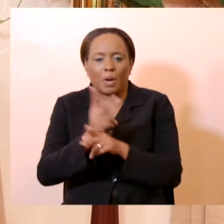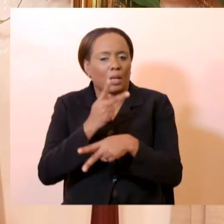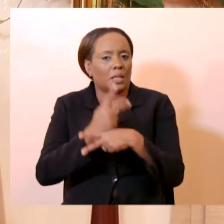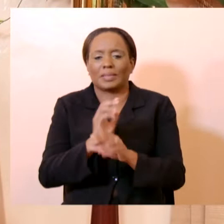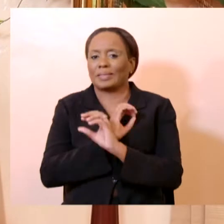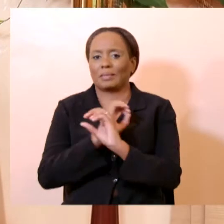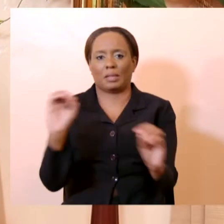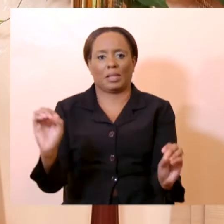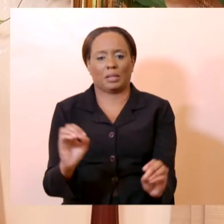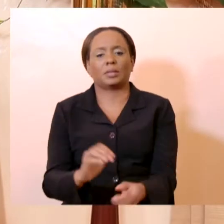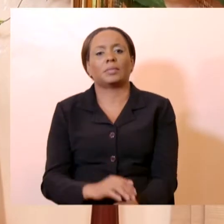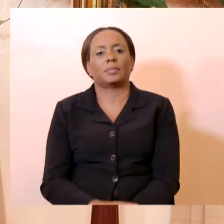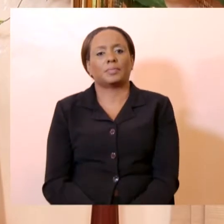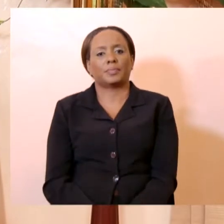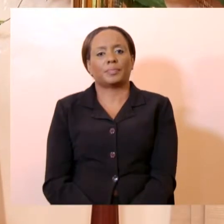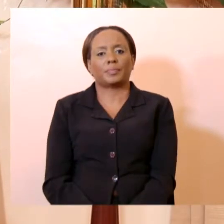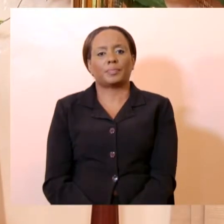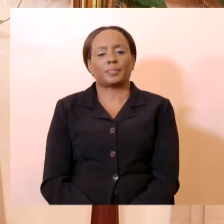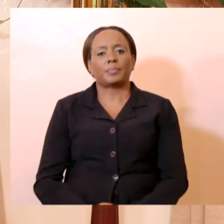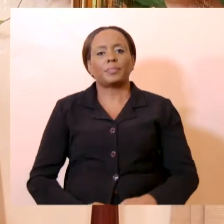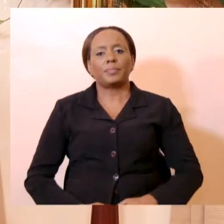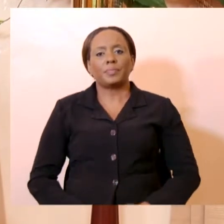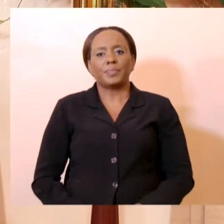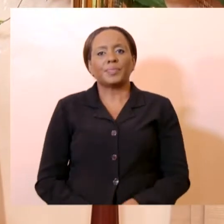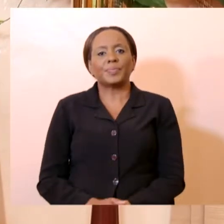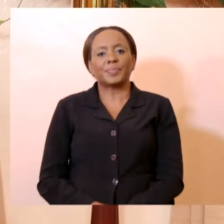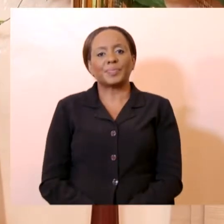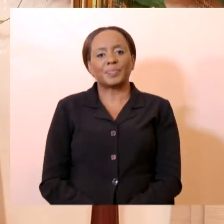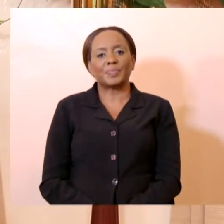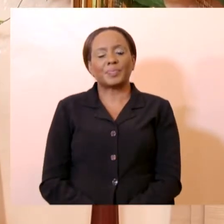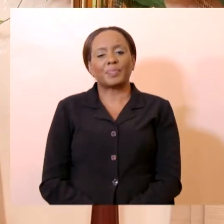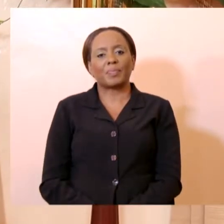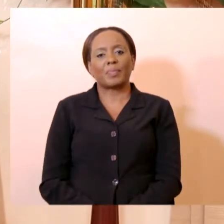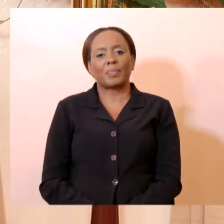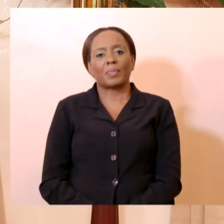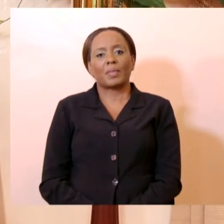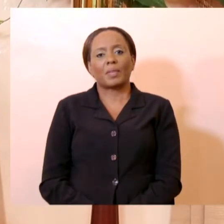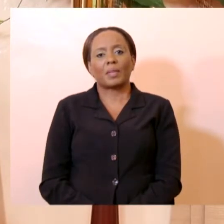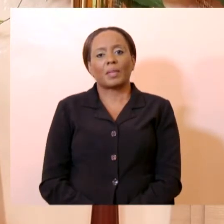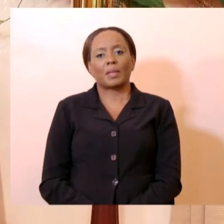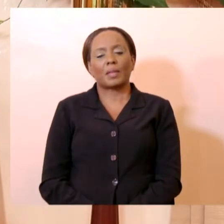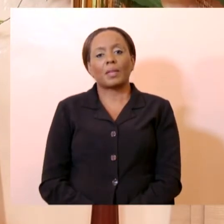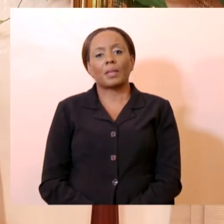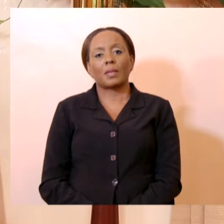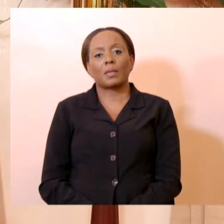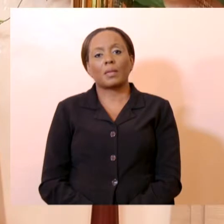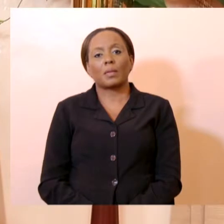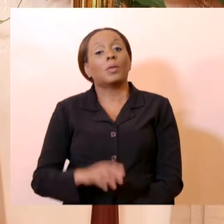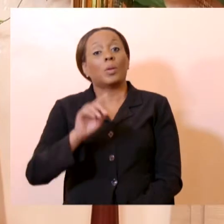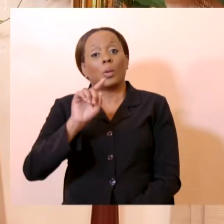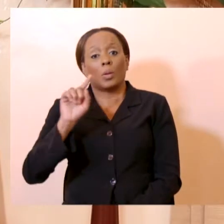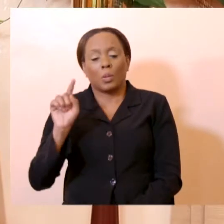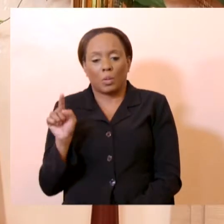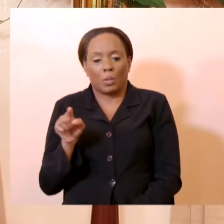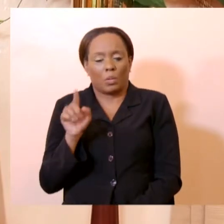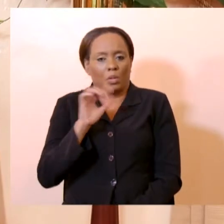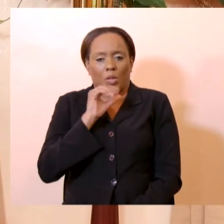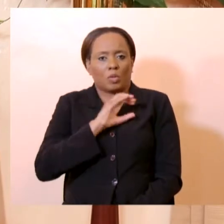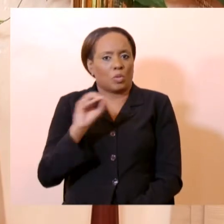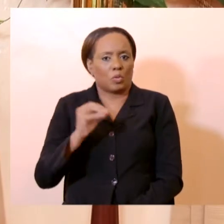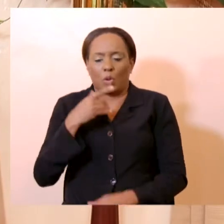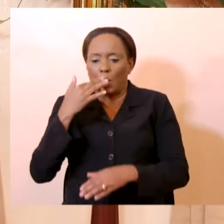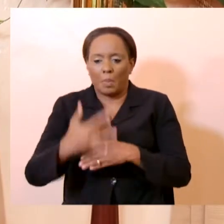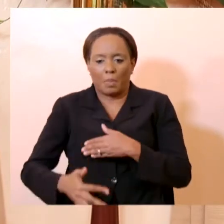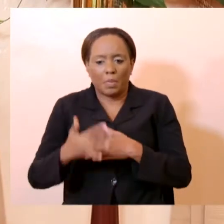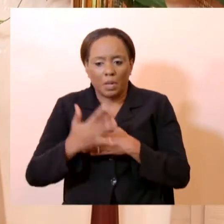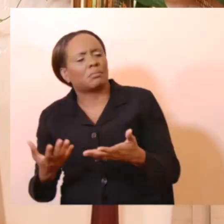The vaccine of itself looks at genetic material, which will form the basis of the immune response, but there are no blood products